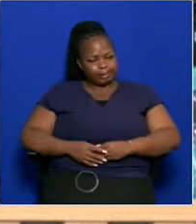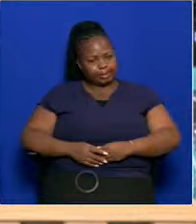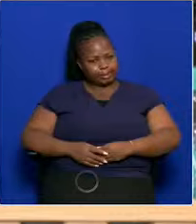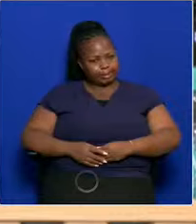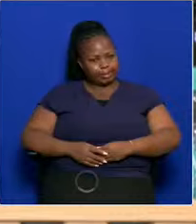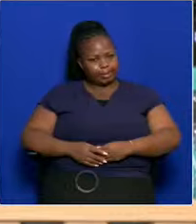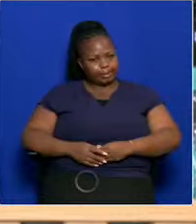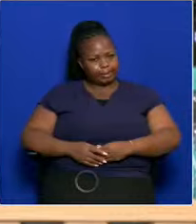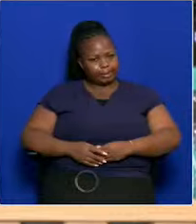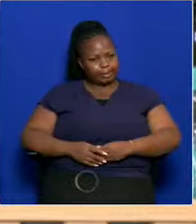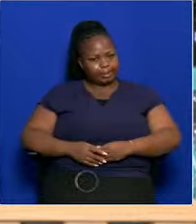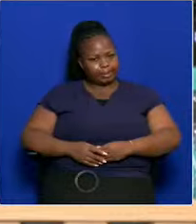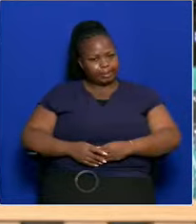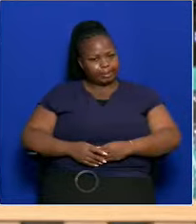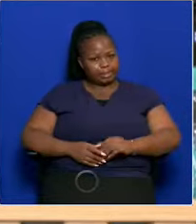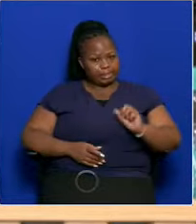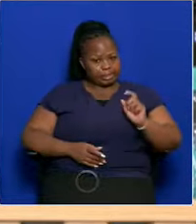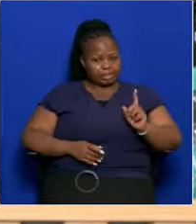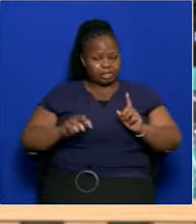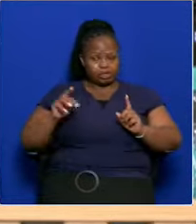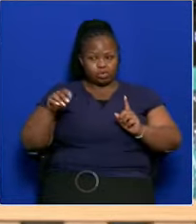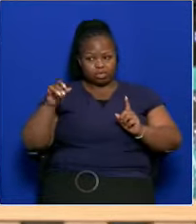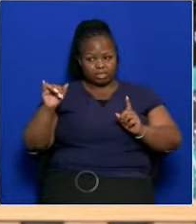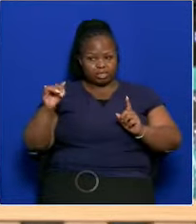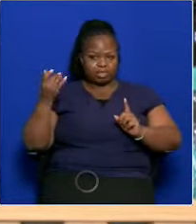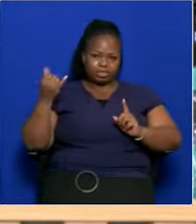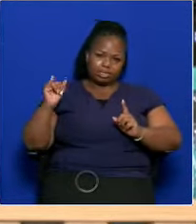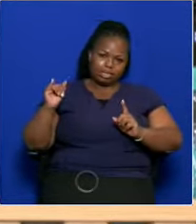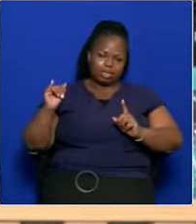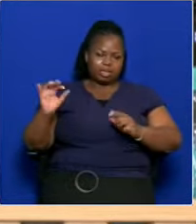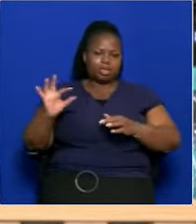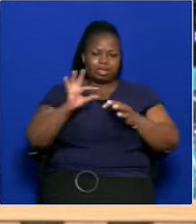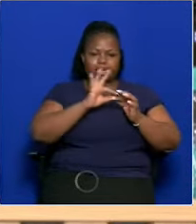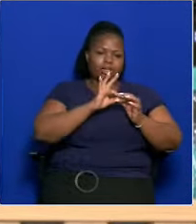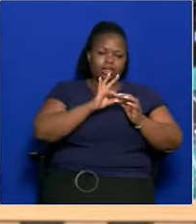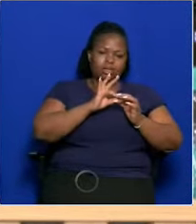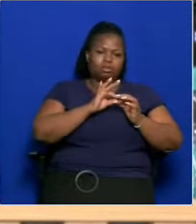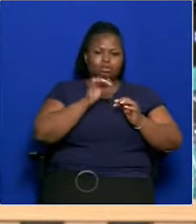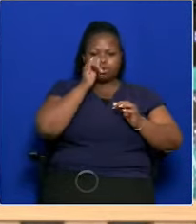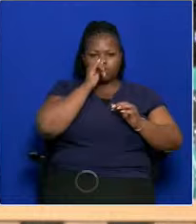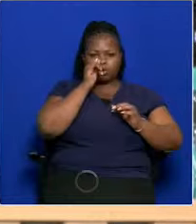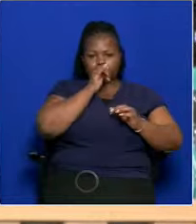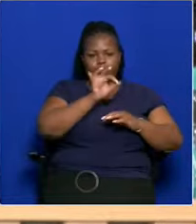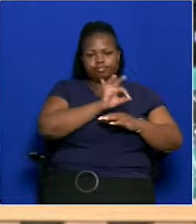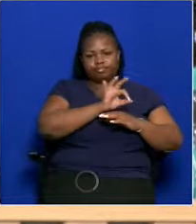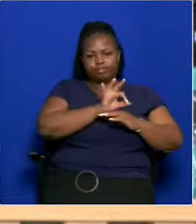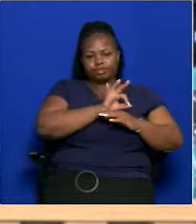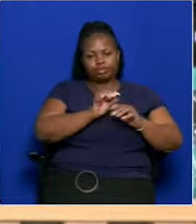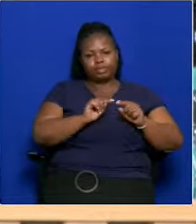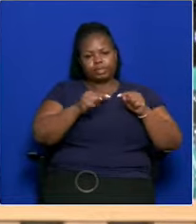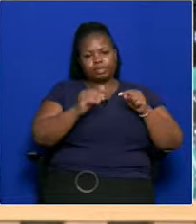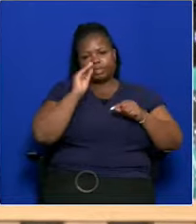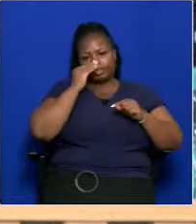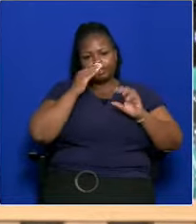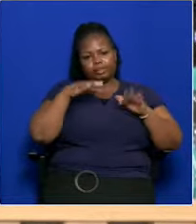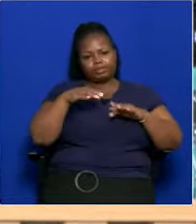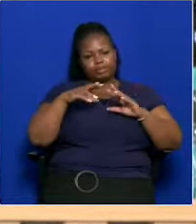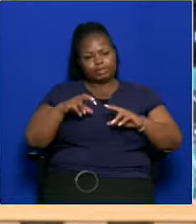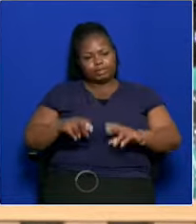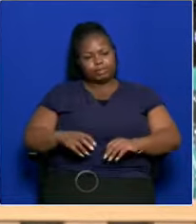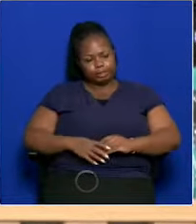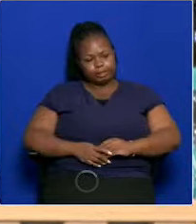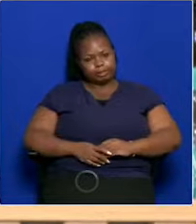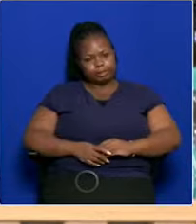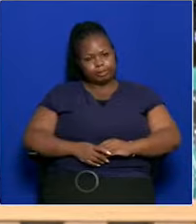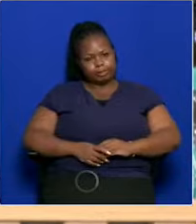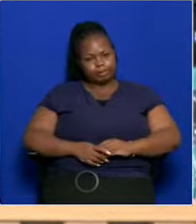and that Sergeant Gosi was still attached to organized crime, specifically in anti-gang investigations, and that